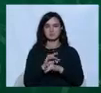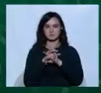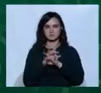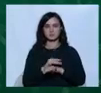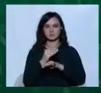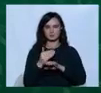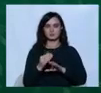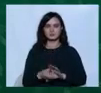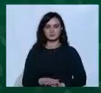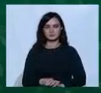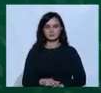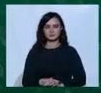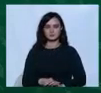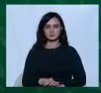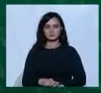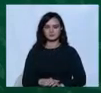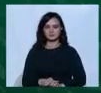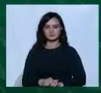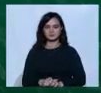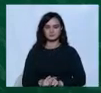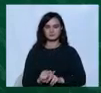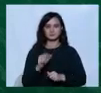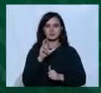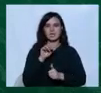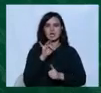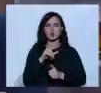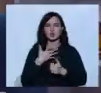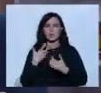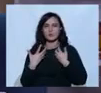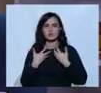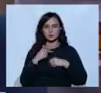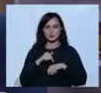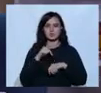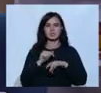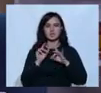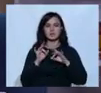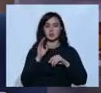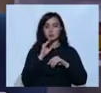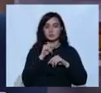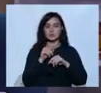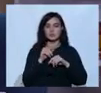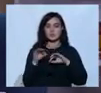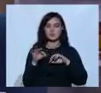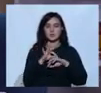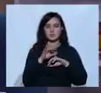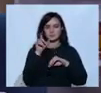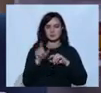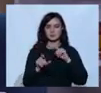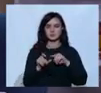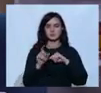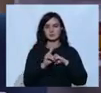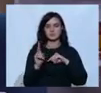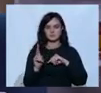love with the wealthy Portia, and that leads him to borrow money from Shylock, with Antonio